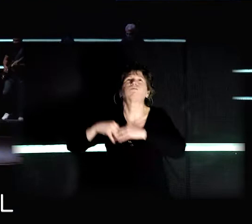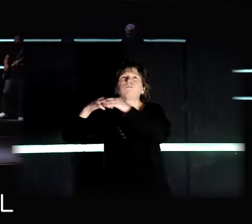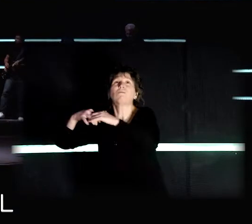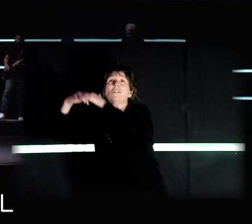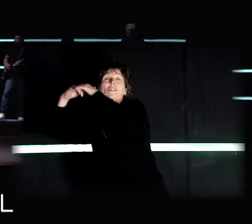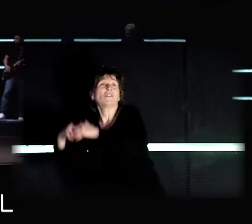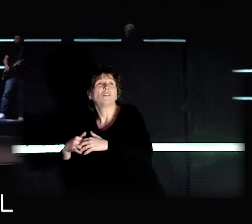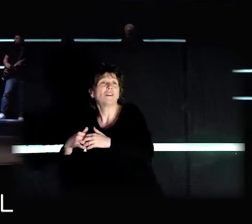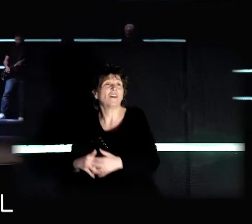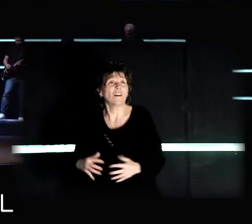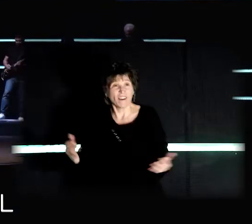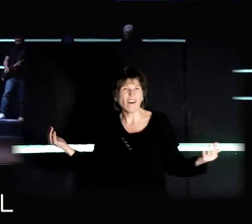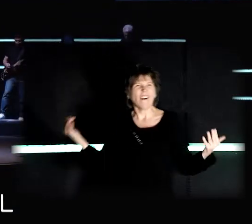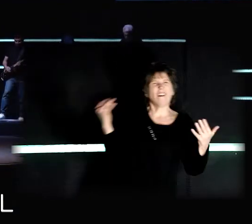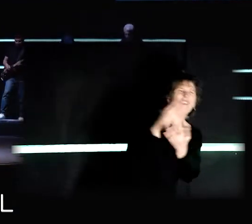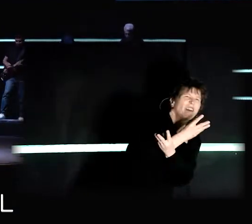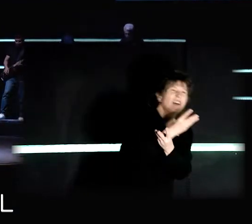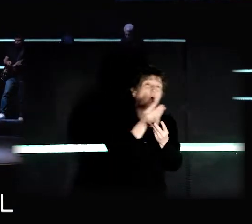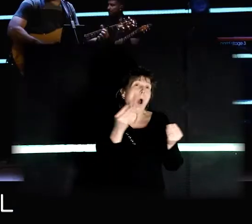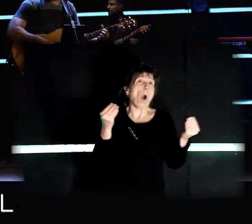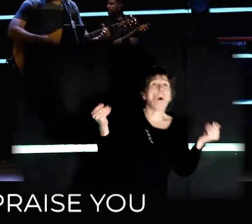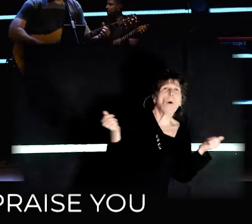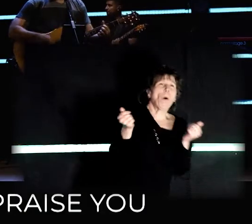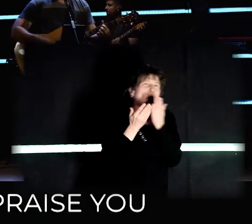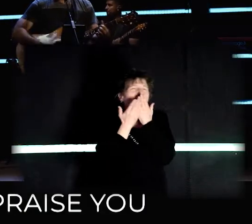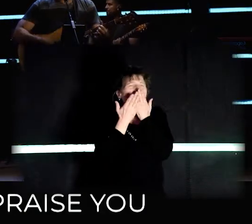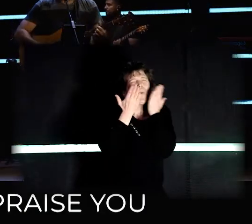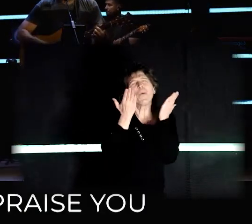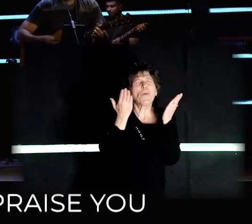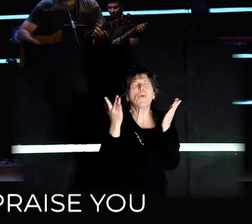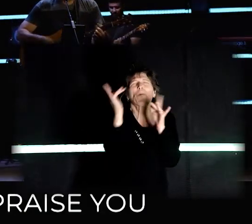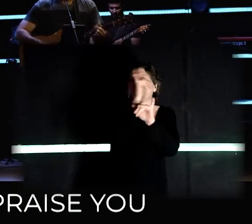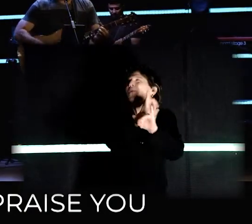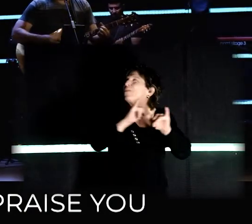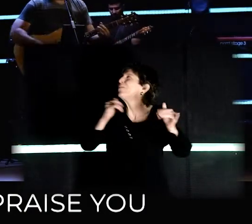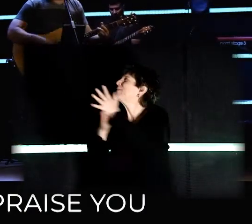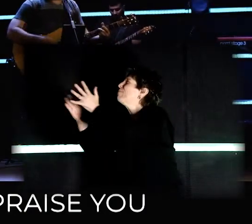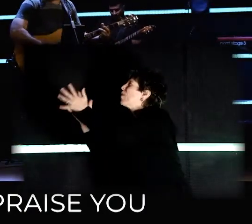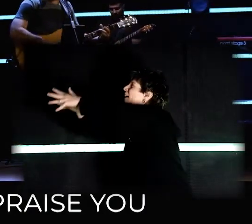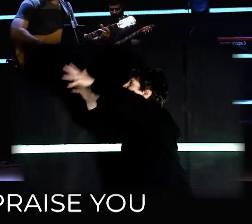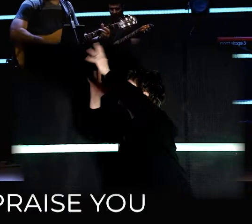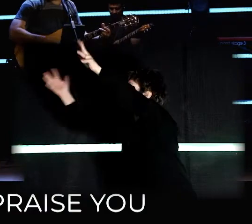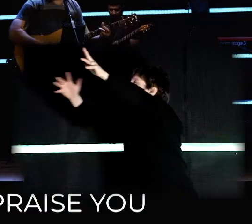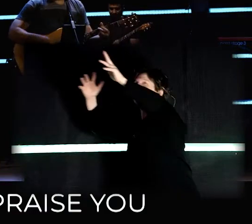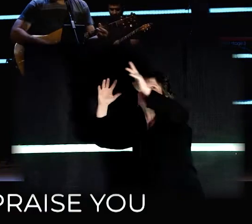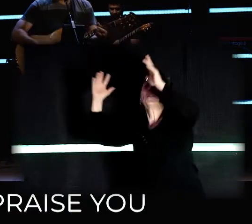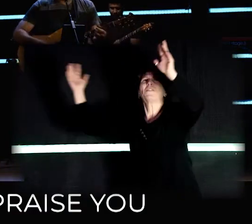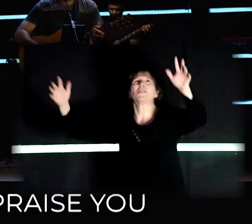The giants fall, for fear cannot survive.